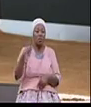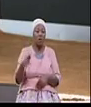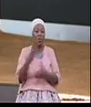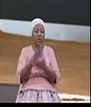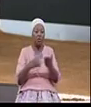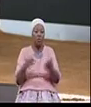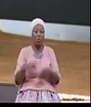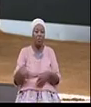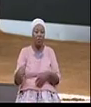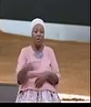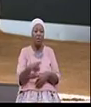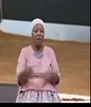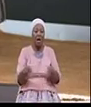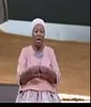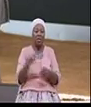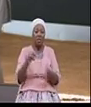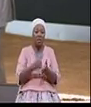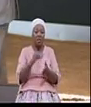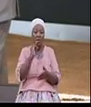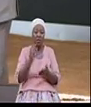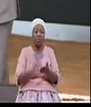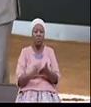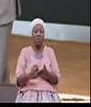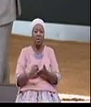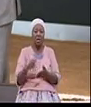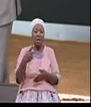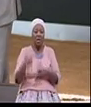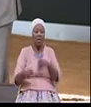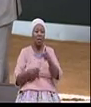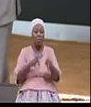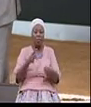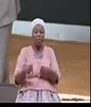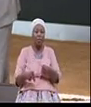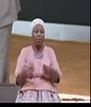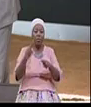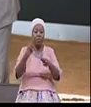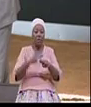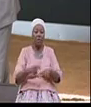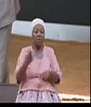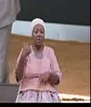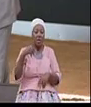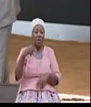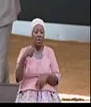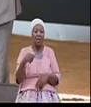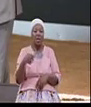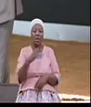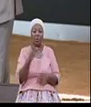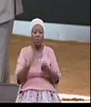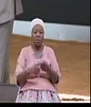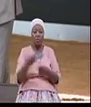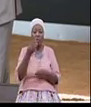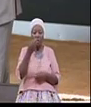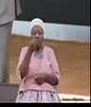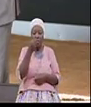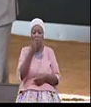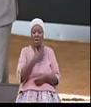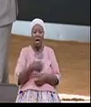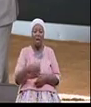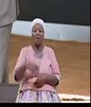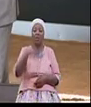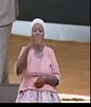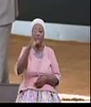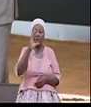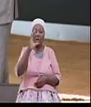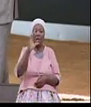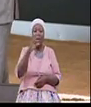them, as it is written, the people sat down to eat and